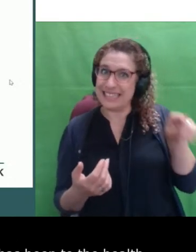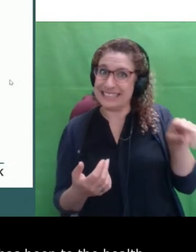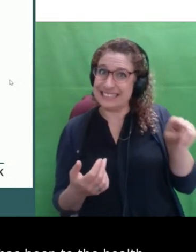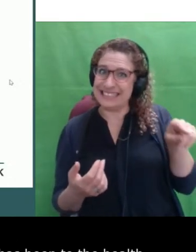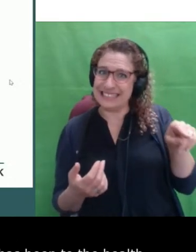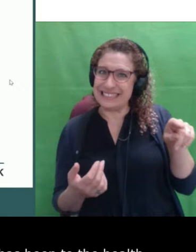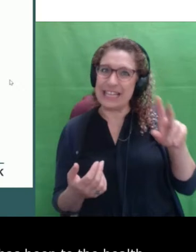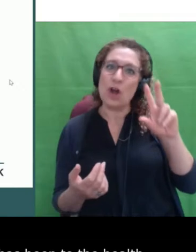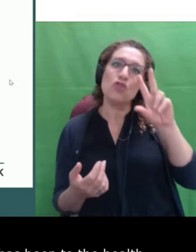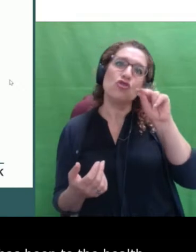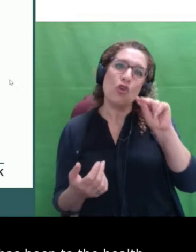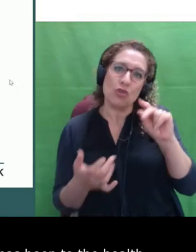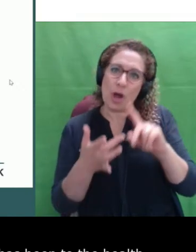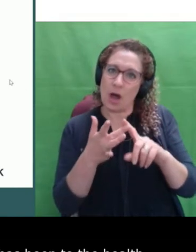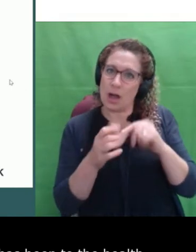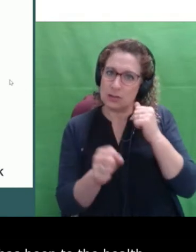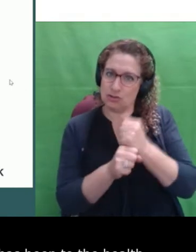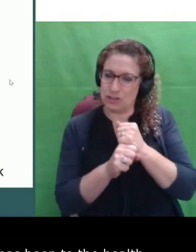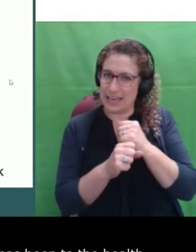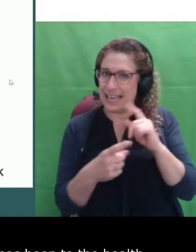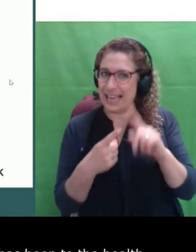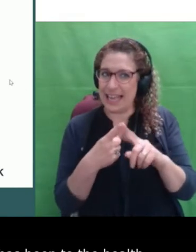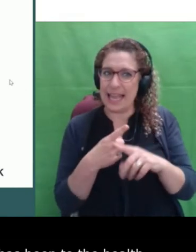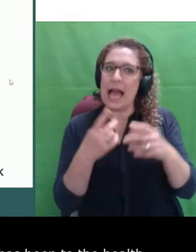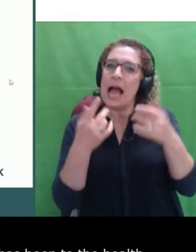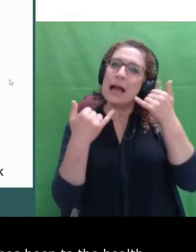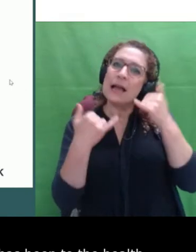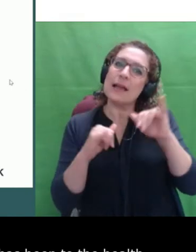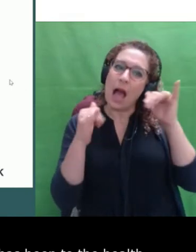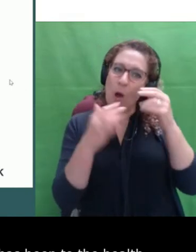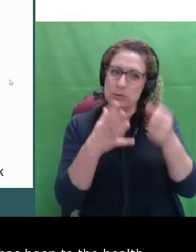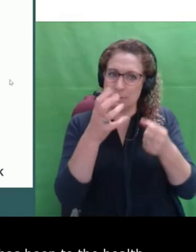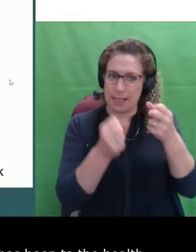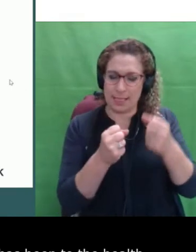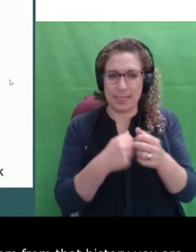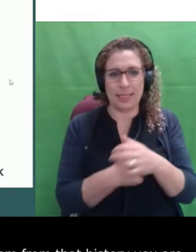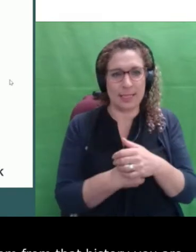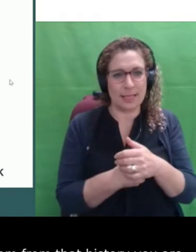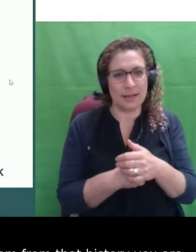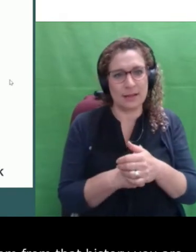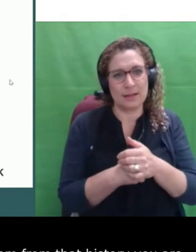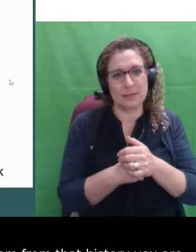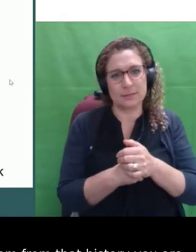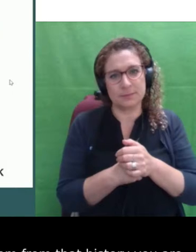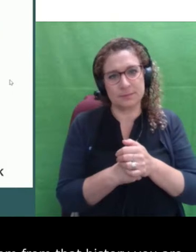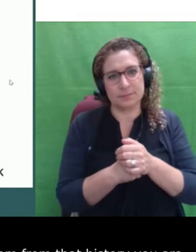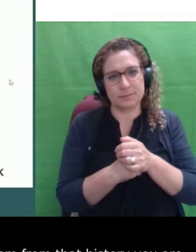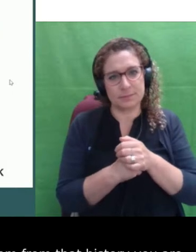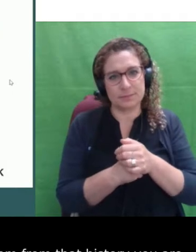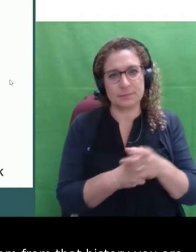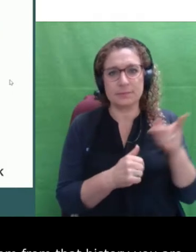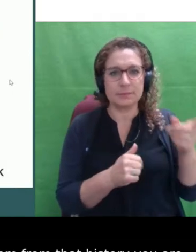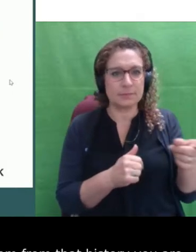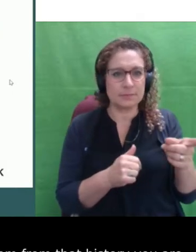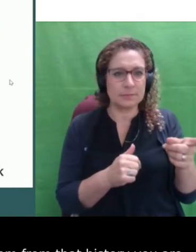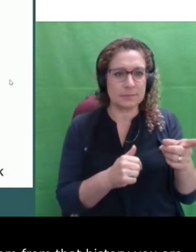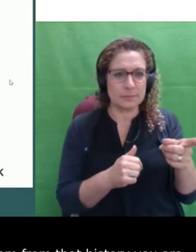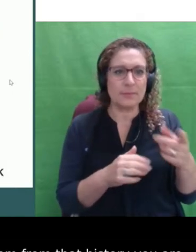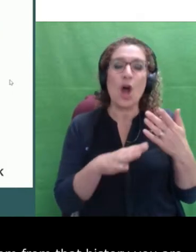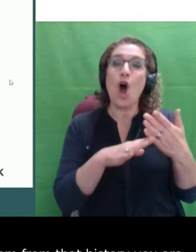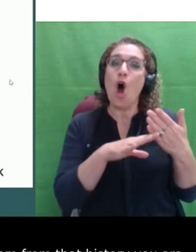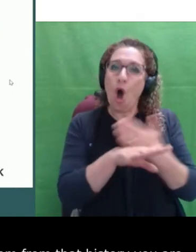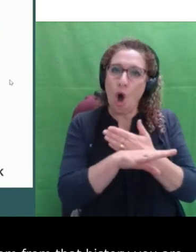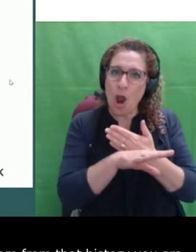non-ige mediated cow's milk protein allergy so the recap for the skin sarah had early onset eczema she was